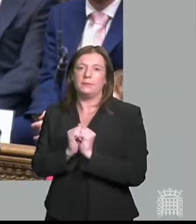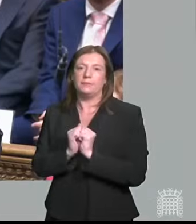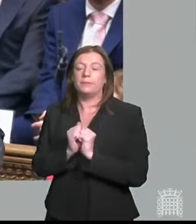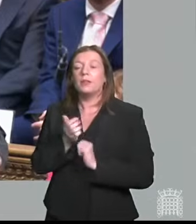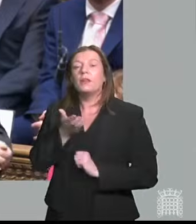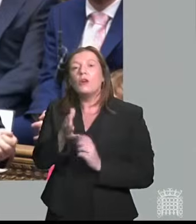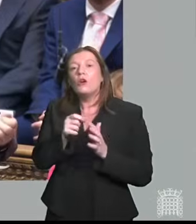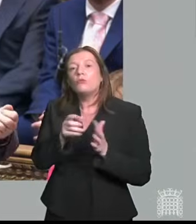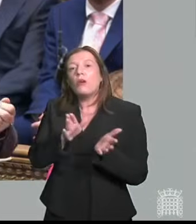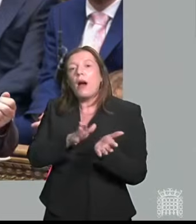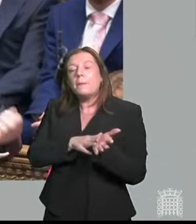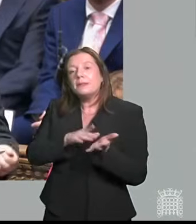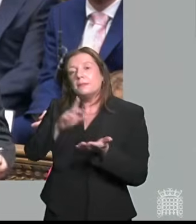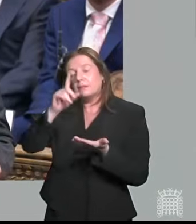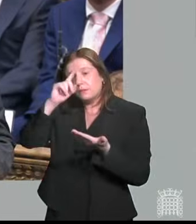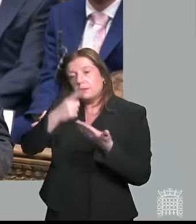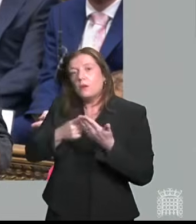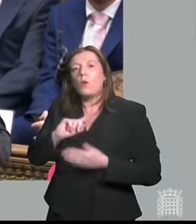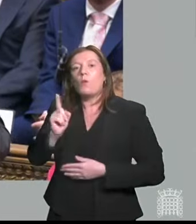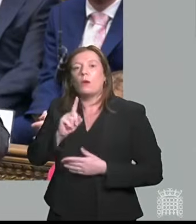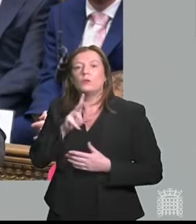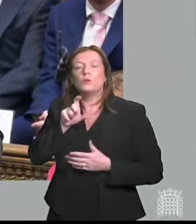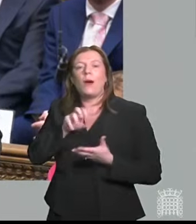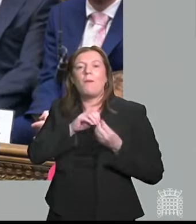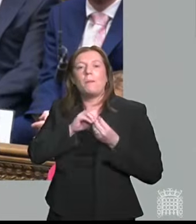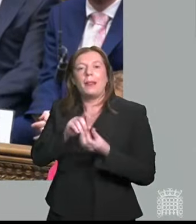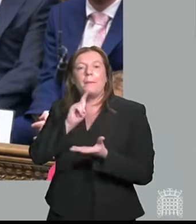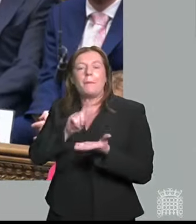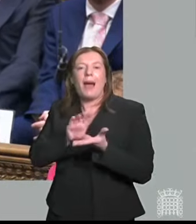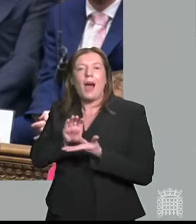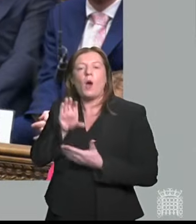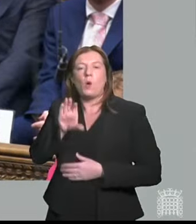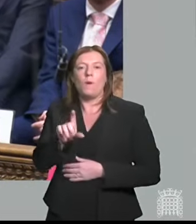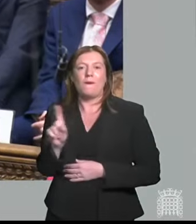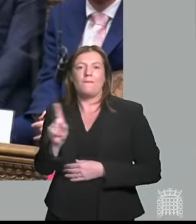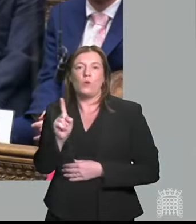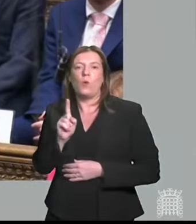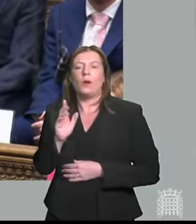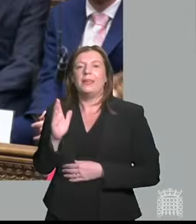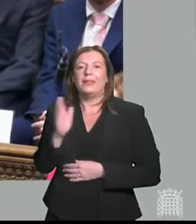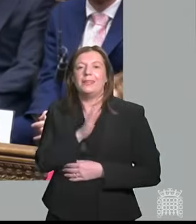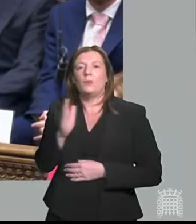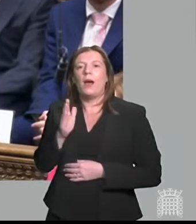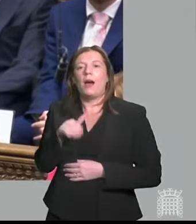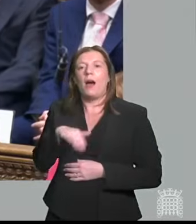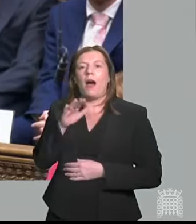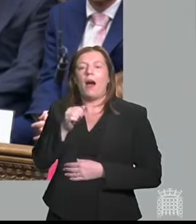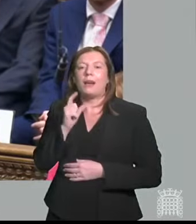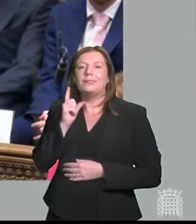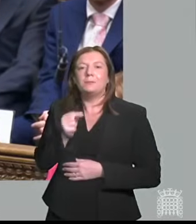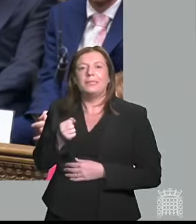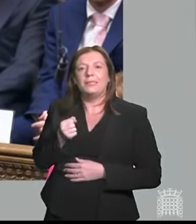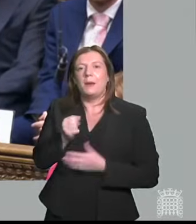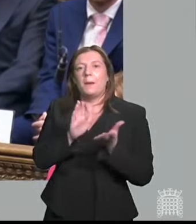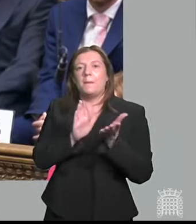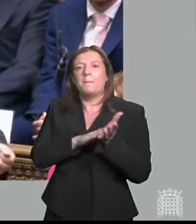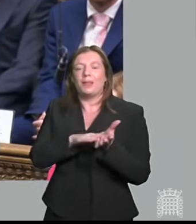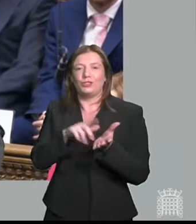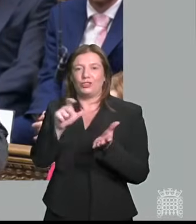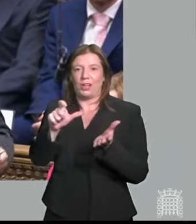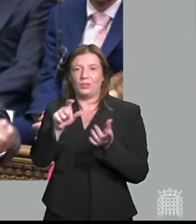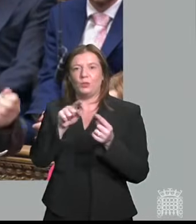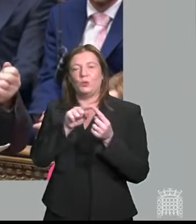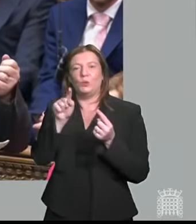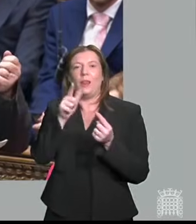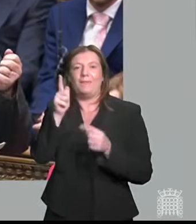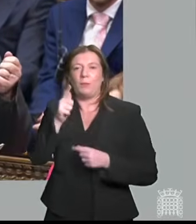the Prime Minister's decision to provide £12 billion worth of funding for east-west high-speed rail lines between Manchester and